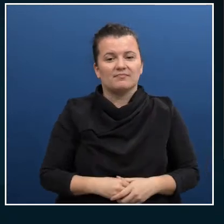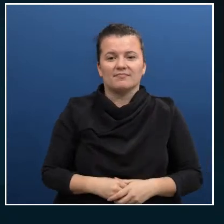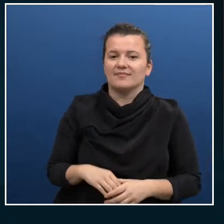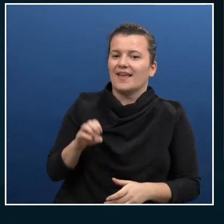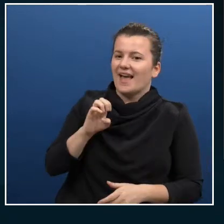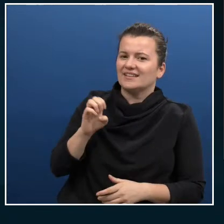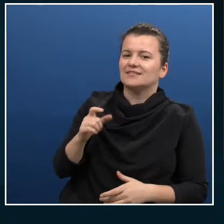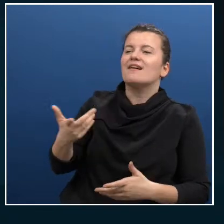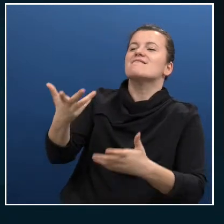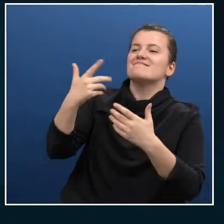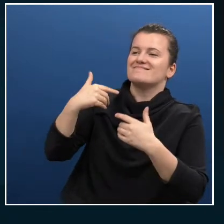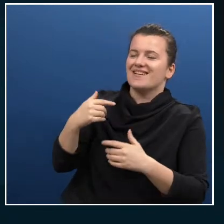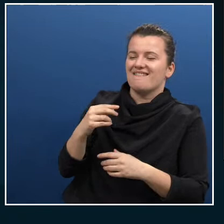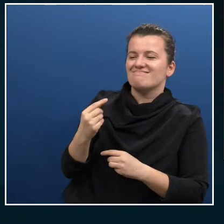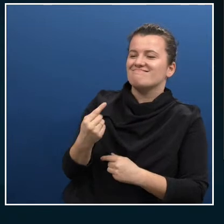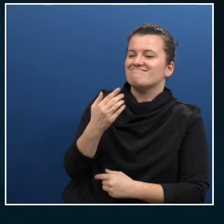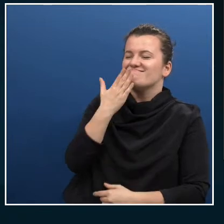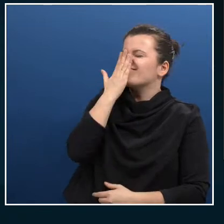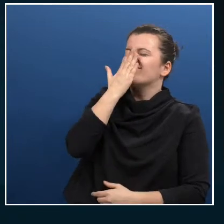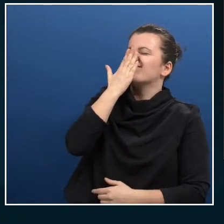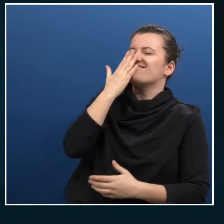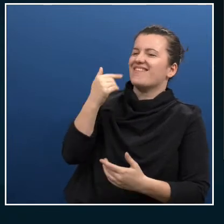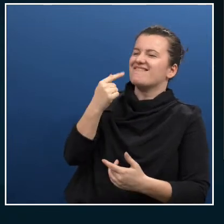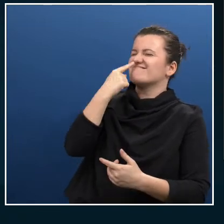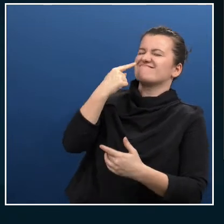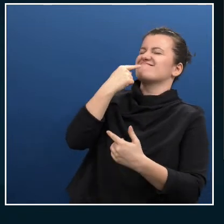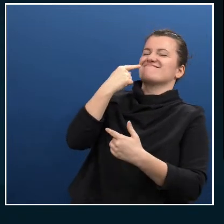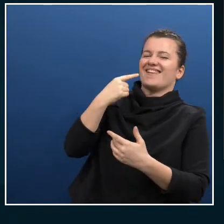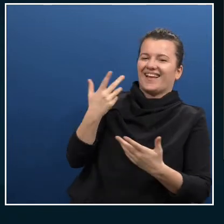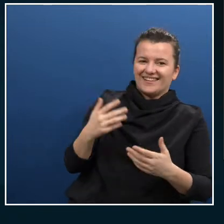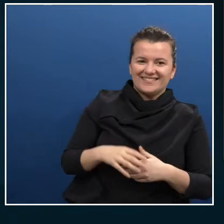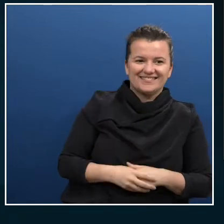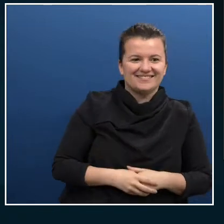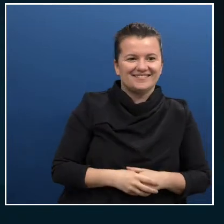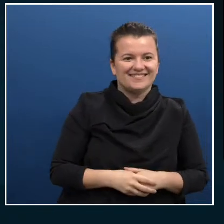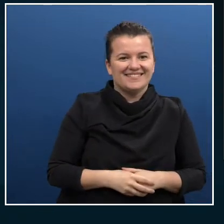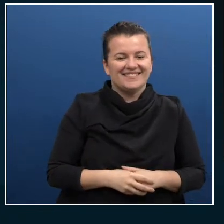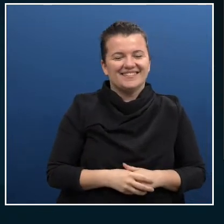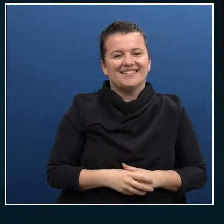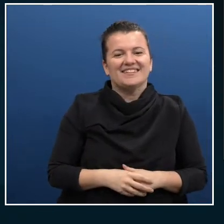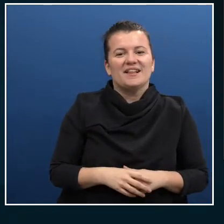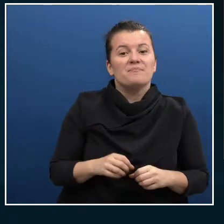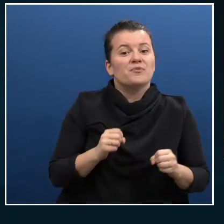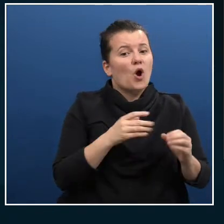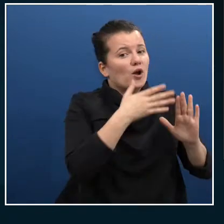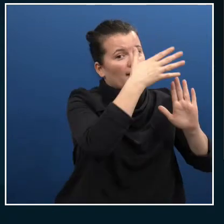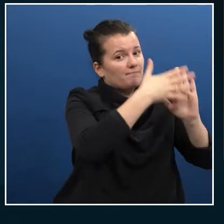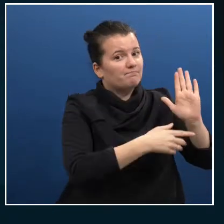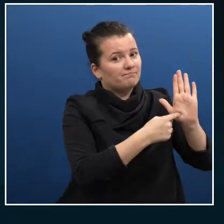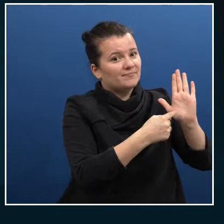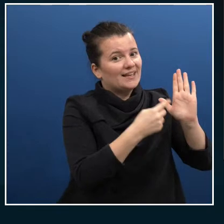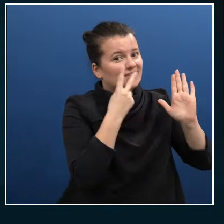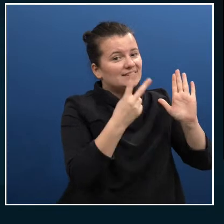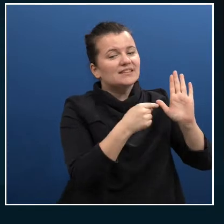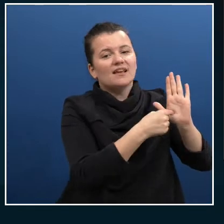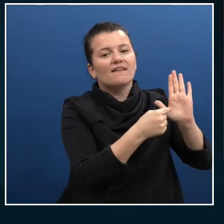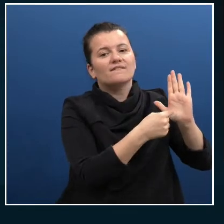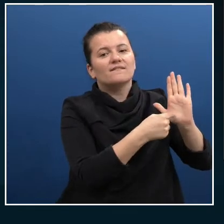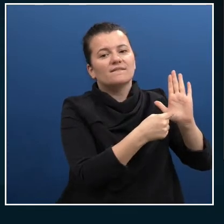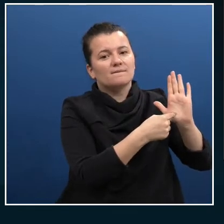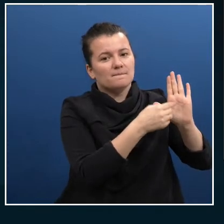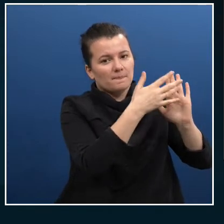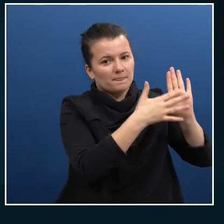in. Let's take a look at the decompile real quick. So let's now start with a